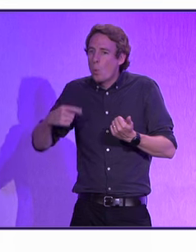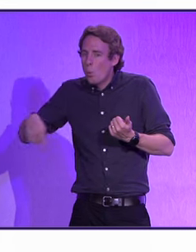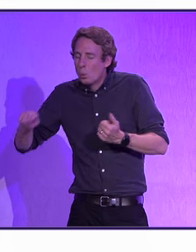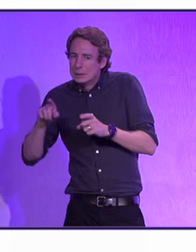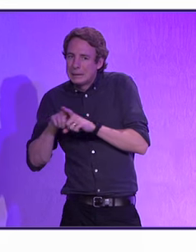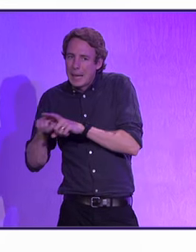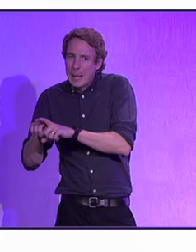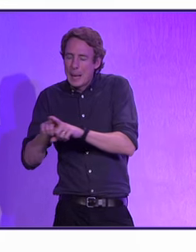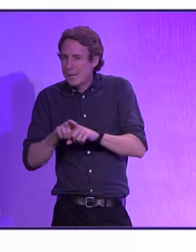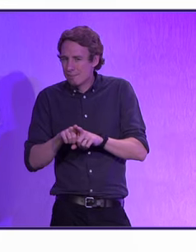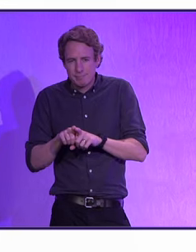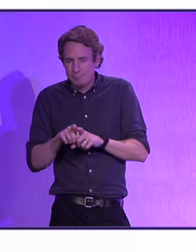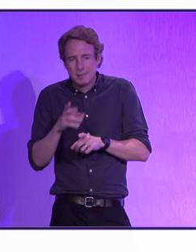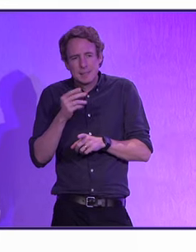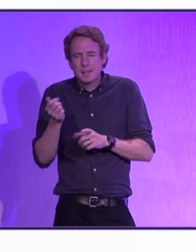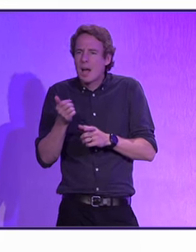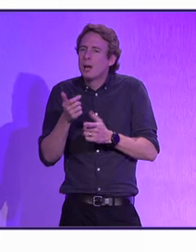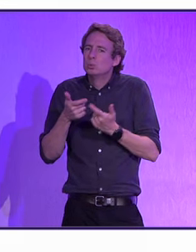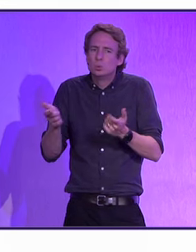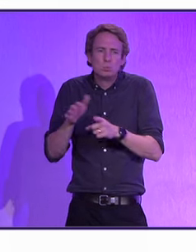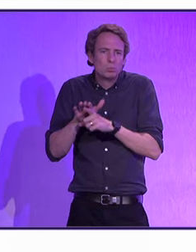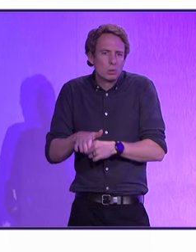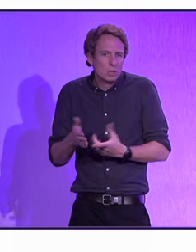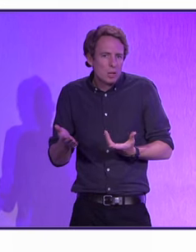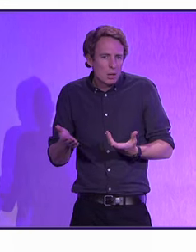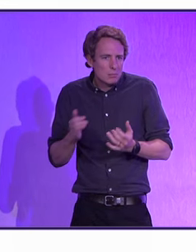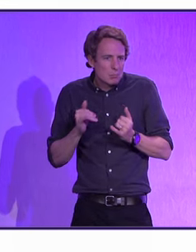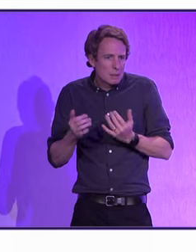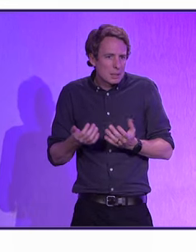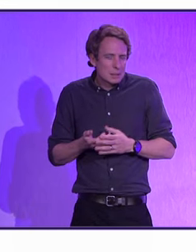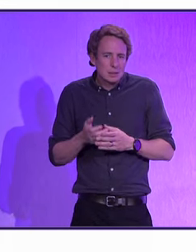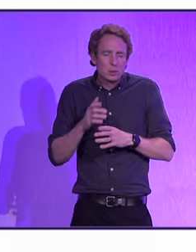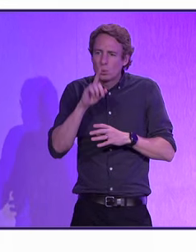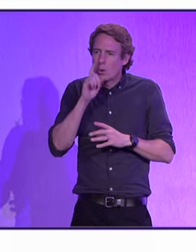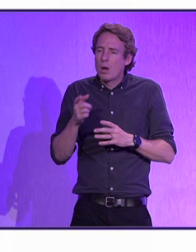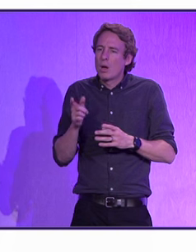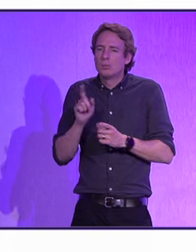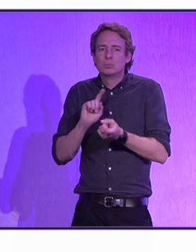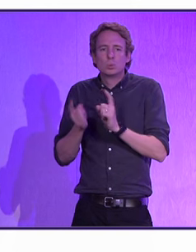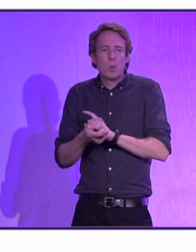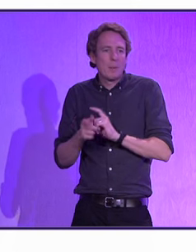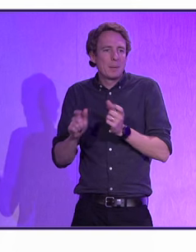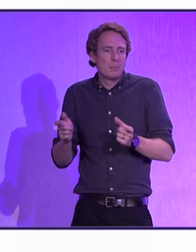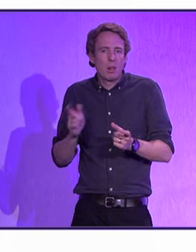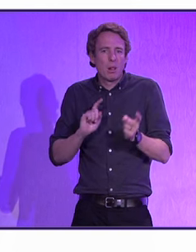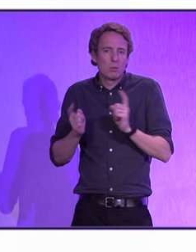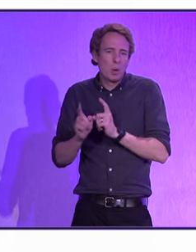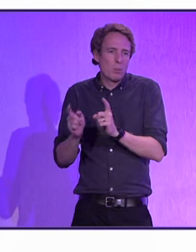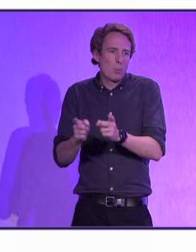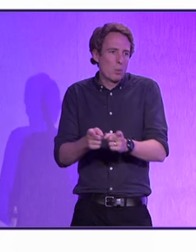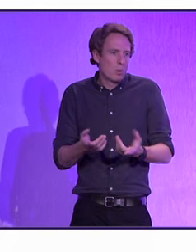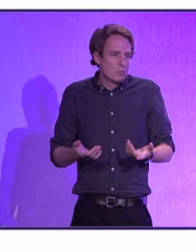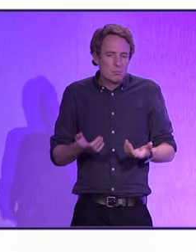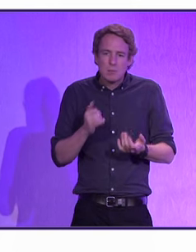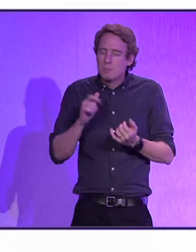look at, are you pressurizing some people too much? Can you, you know, they're not hot swappable. This isn't a